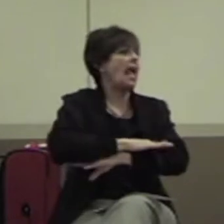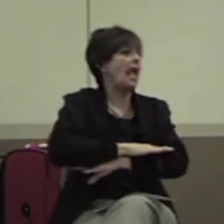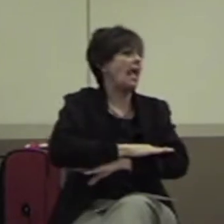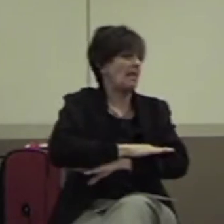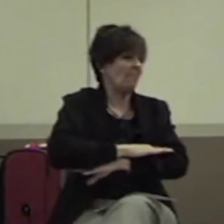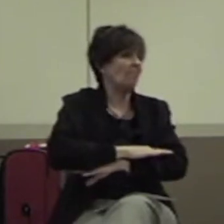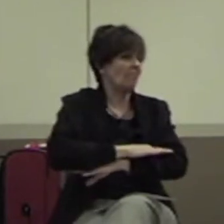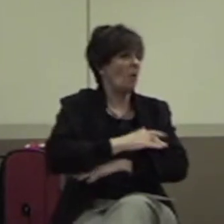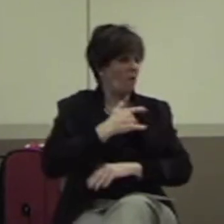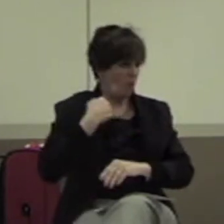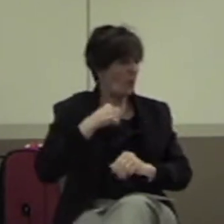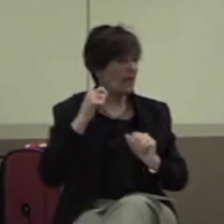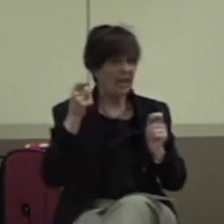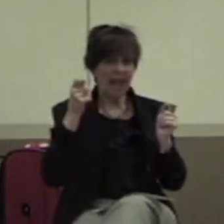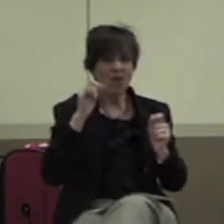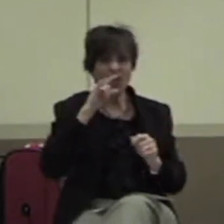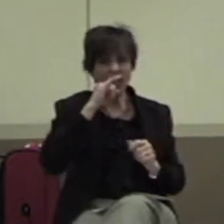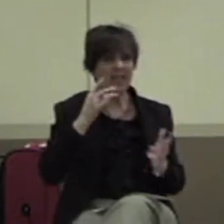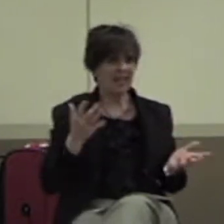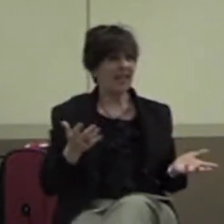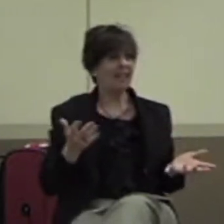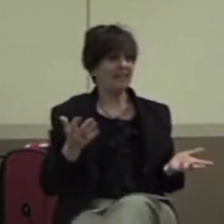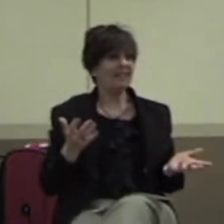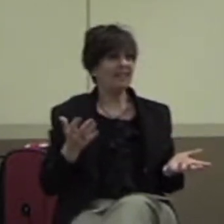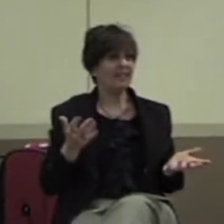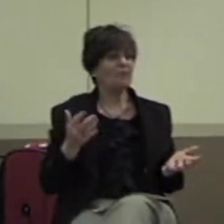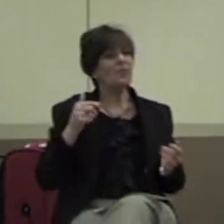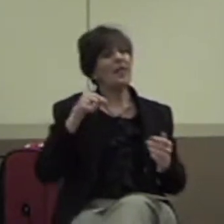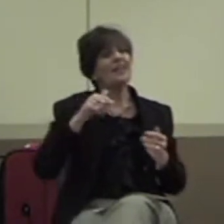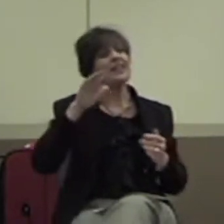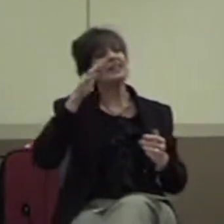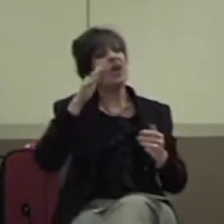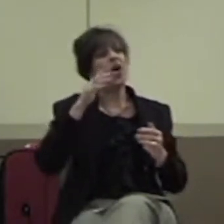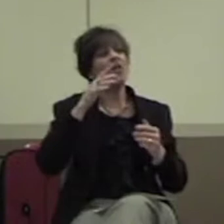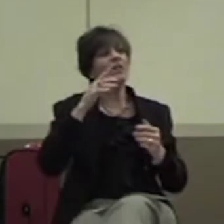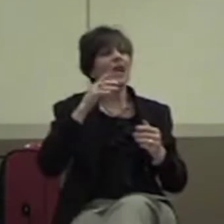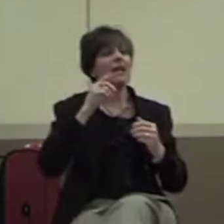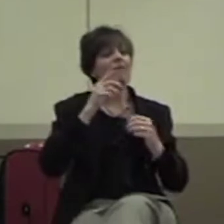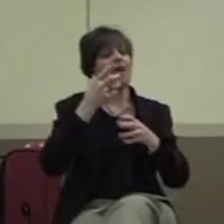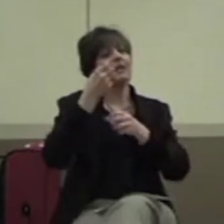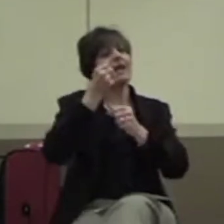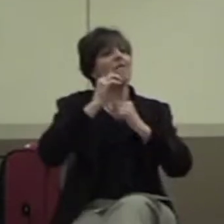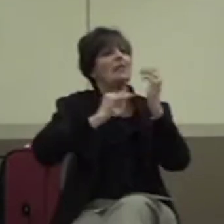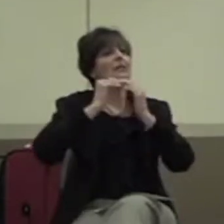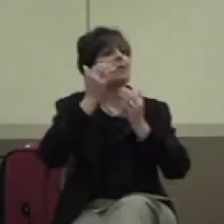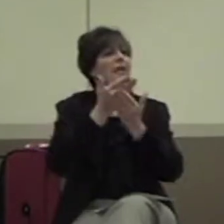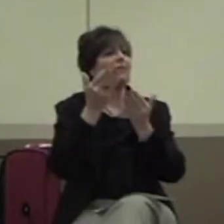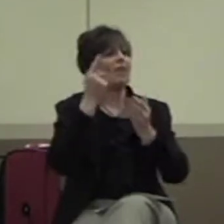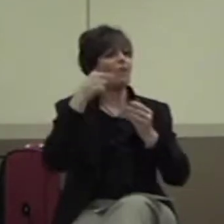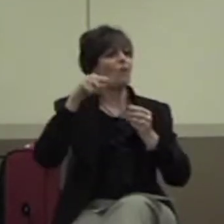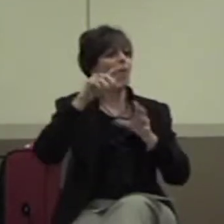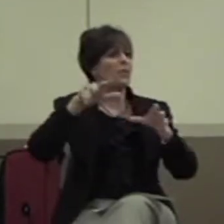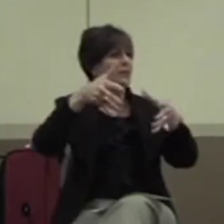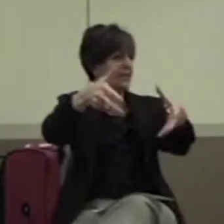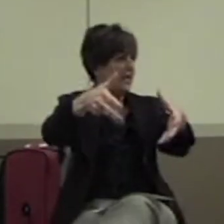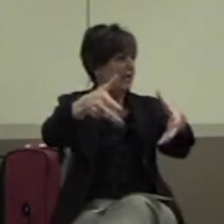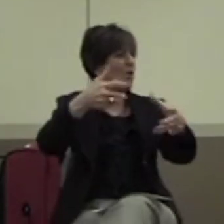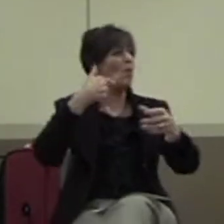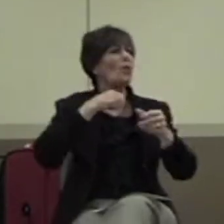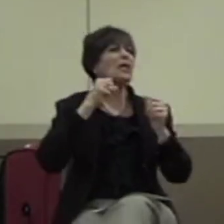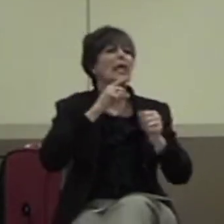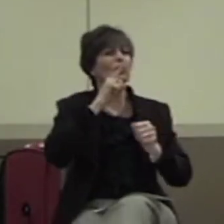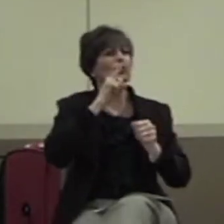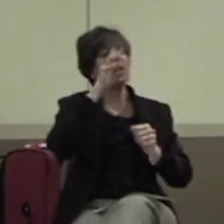day. Don't we feel like we can handle this kid? So this is all kind of a confidence building thing for the team. We